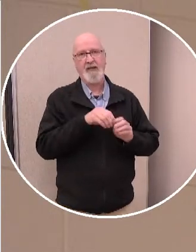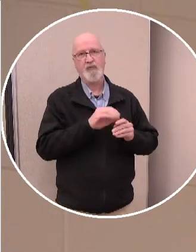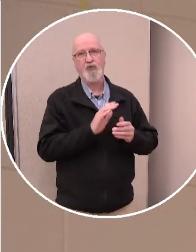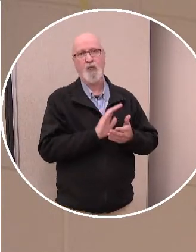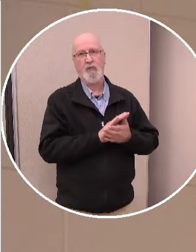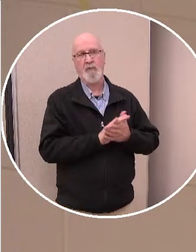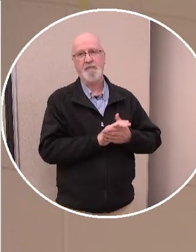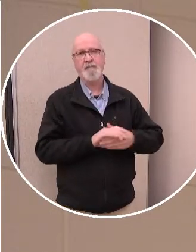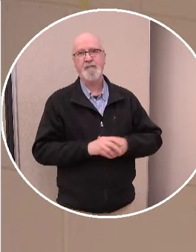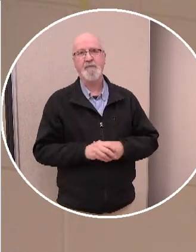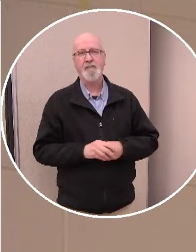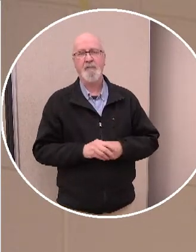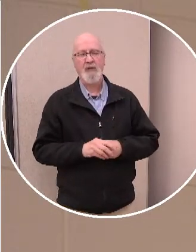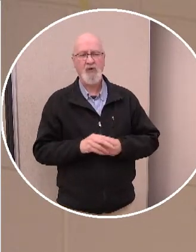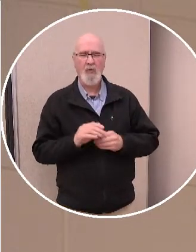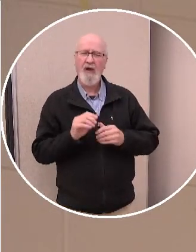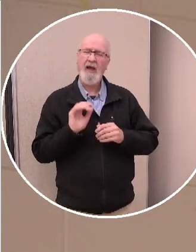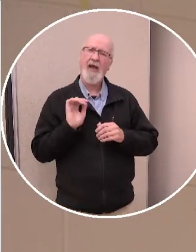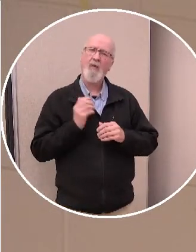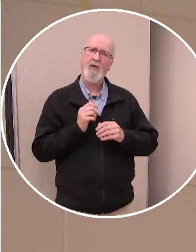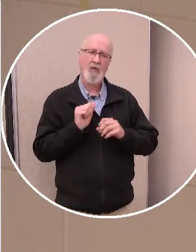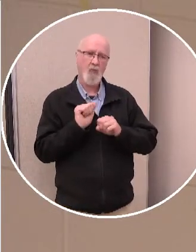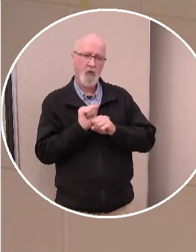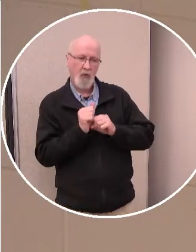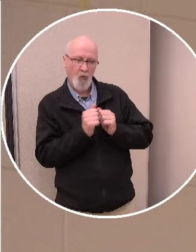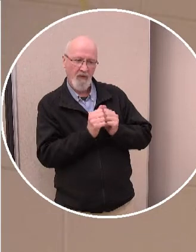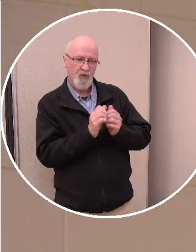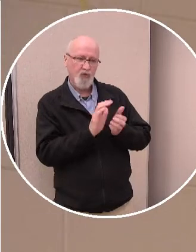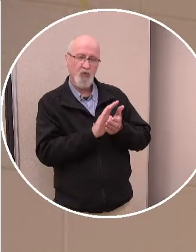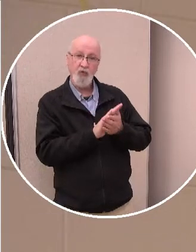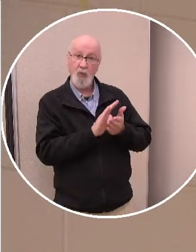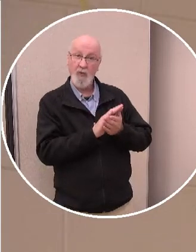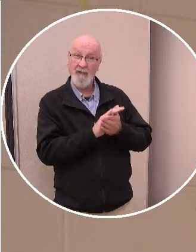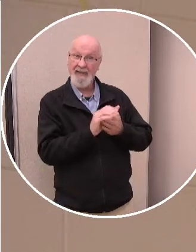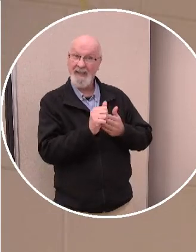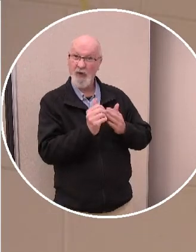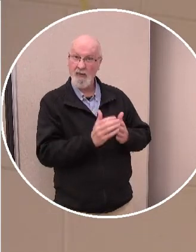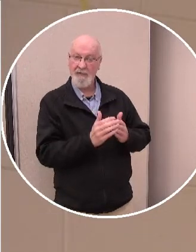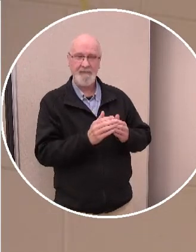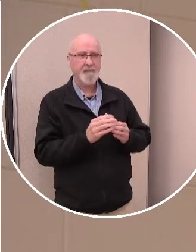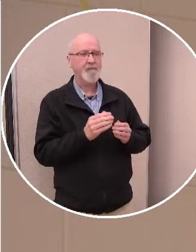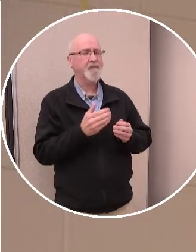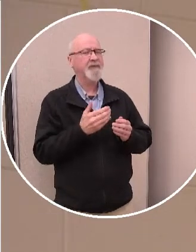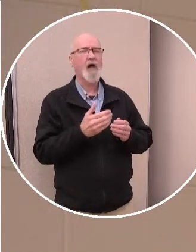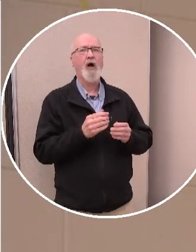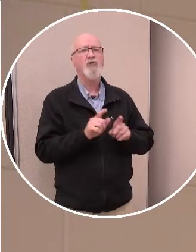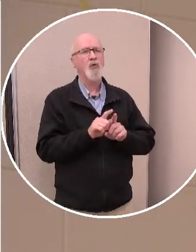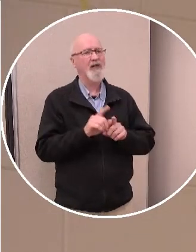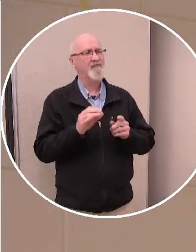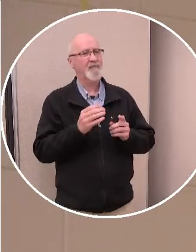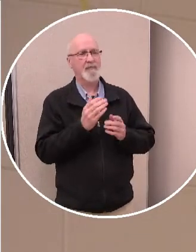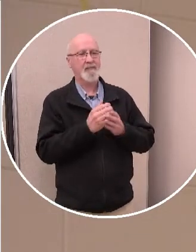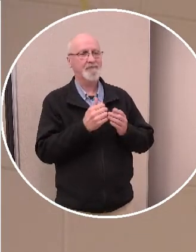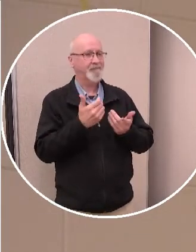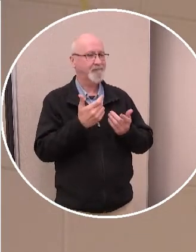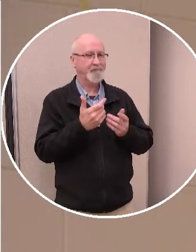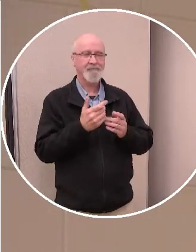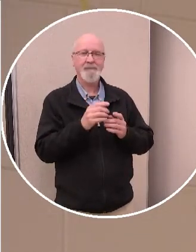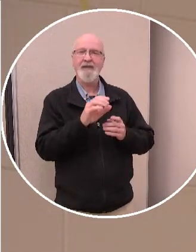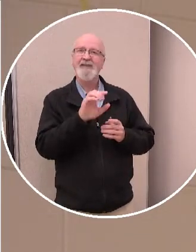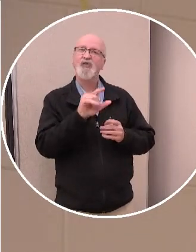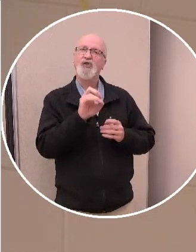our work with our administrators, we do emphasize that we, in these cases, particularly gender violence cases that may be particularly